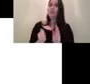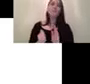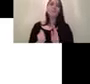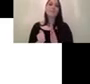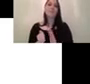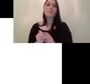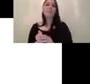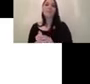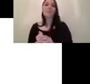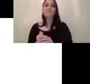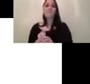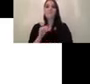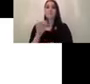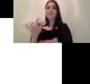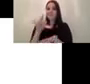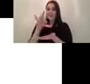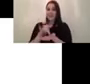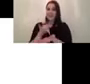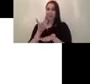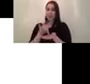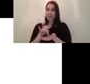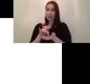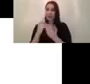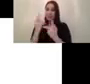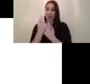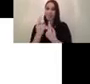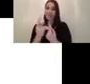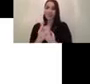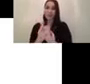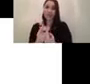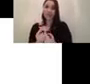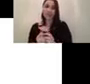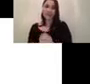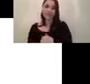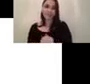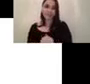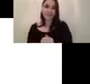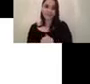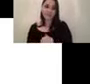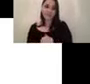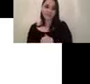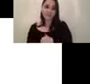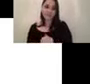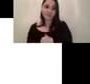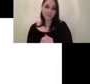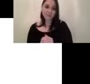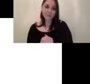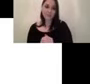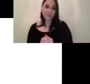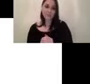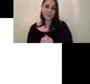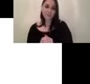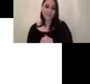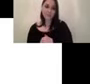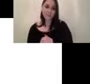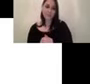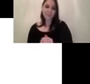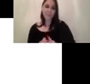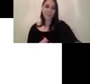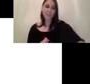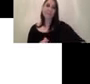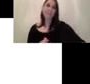also the center of the object. To kind of this idea improve the performance a little bit as well.